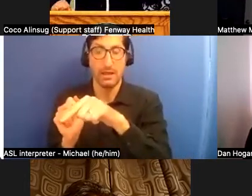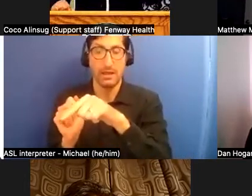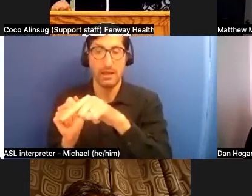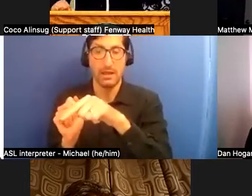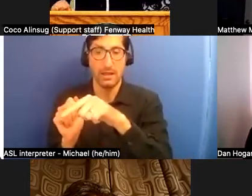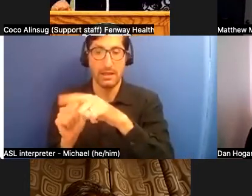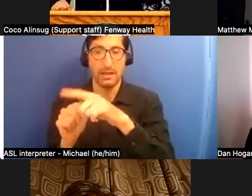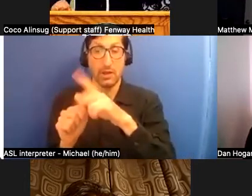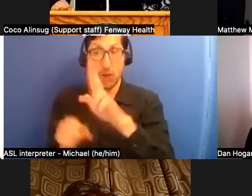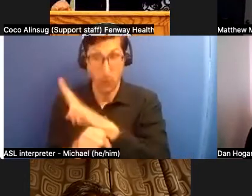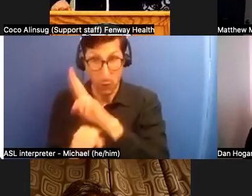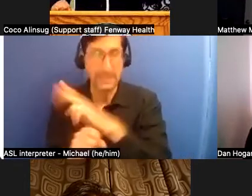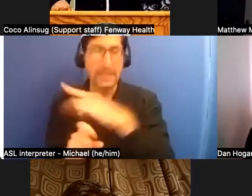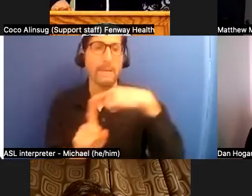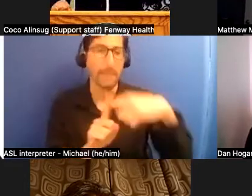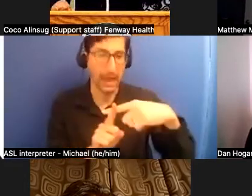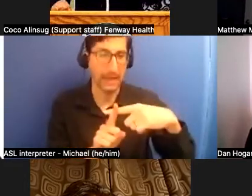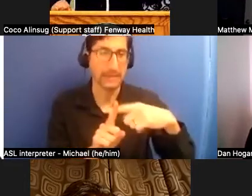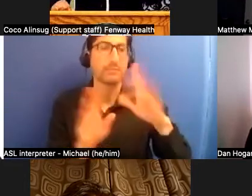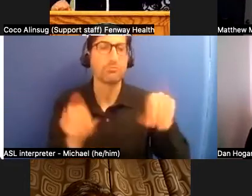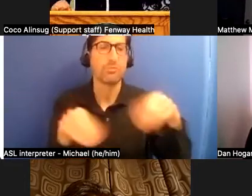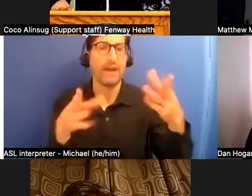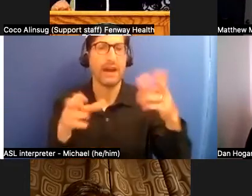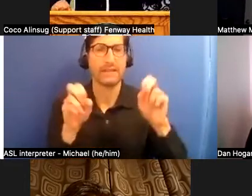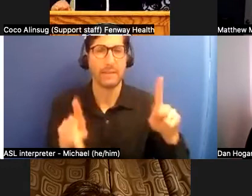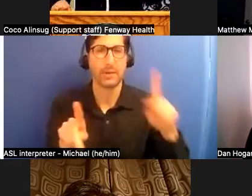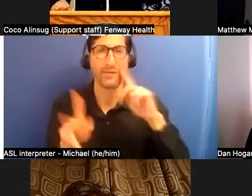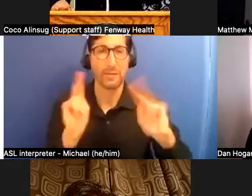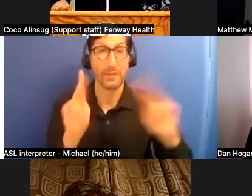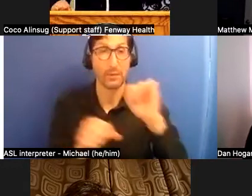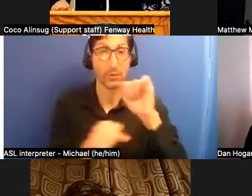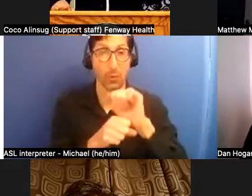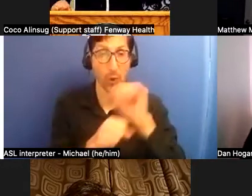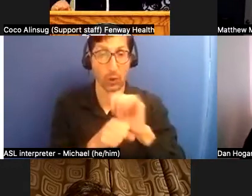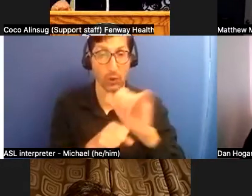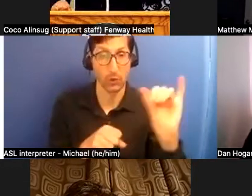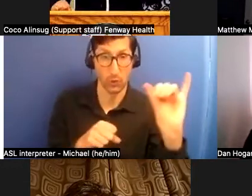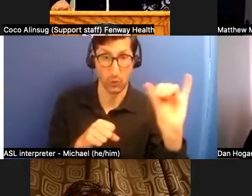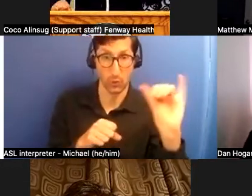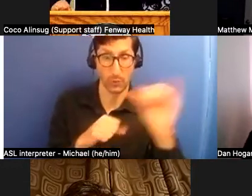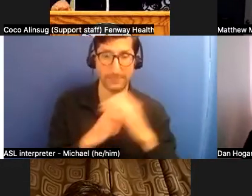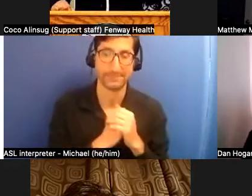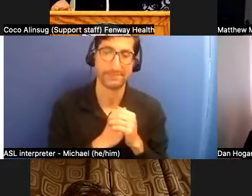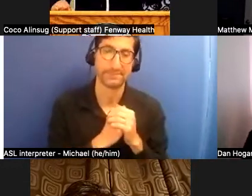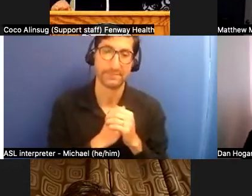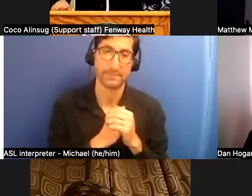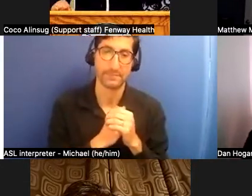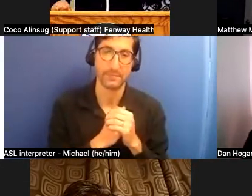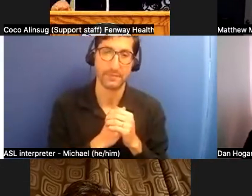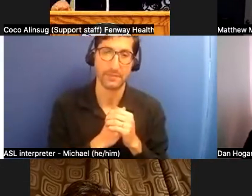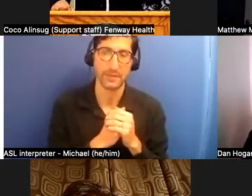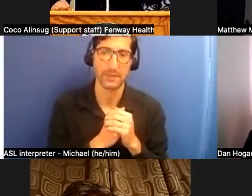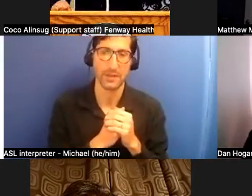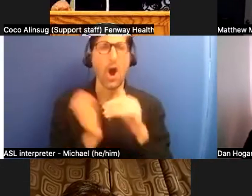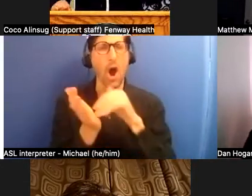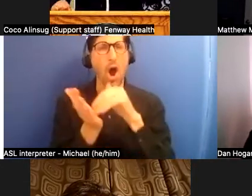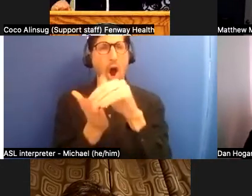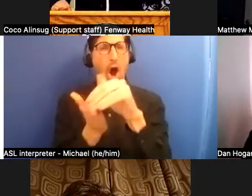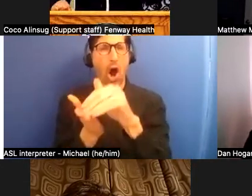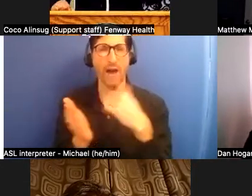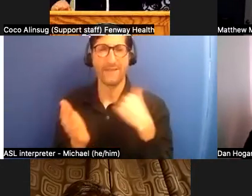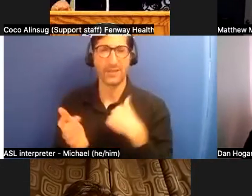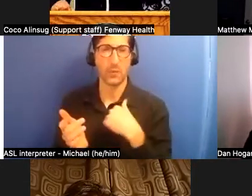there. Because the thing is, people, like, a lot of times folks assume that people that are using drugs can't be useful in